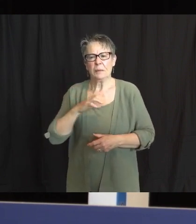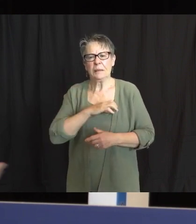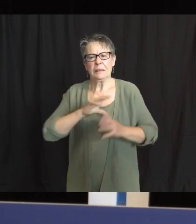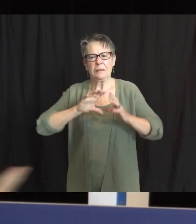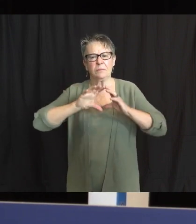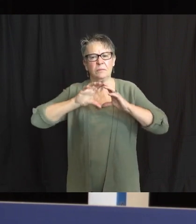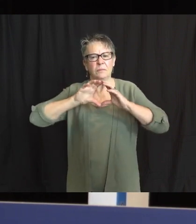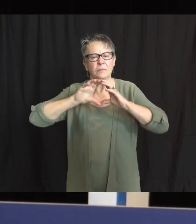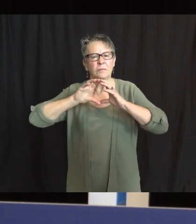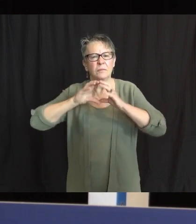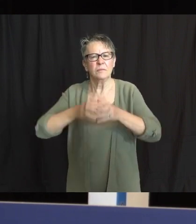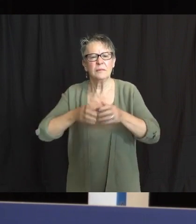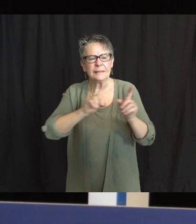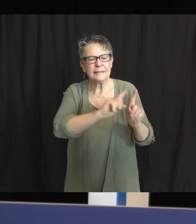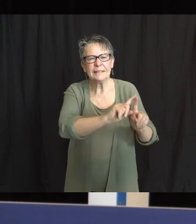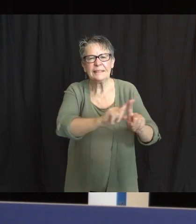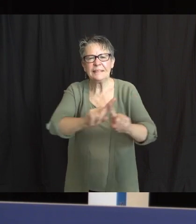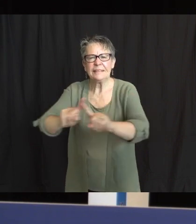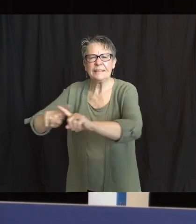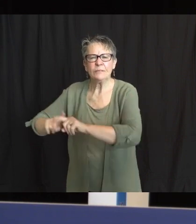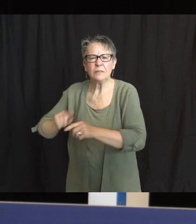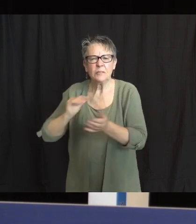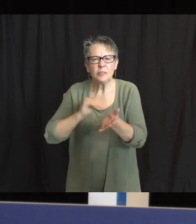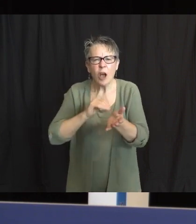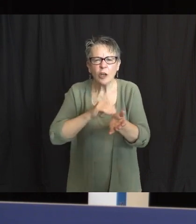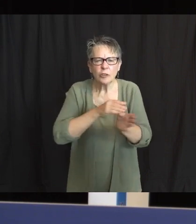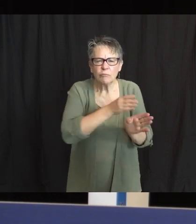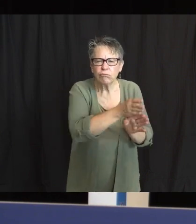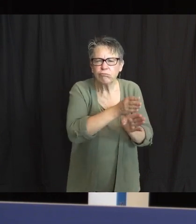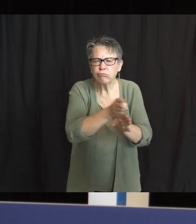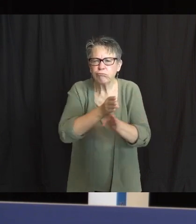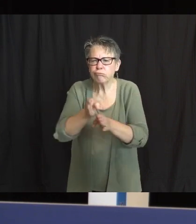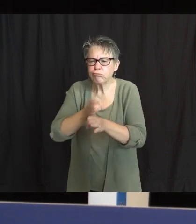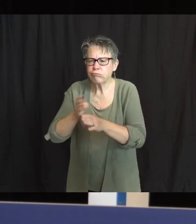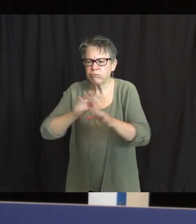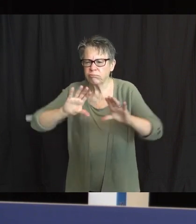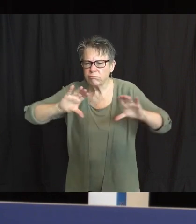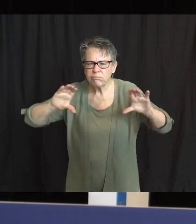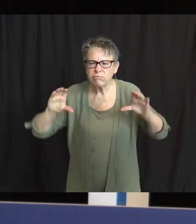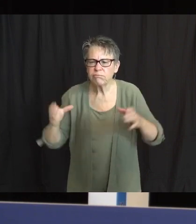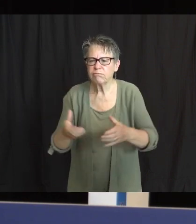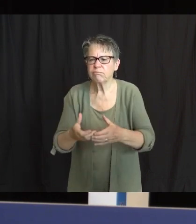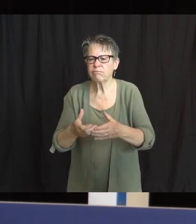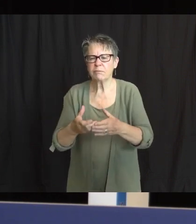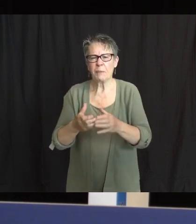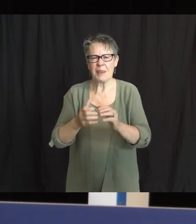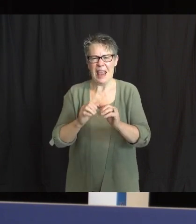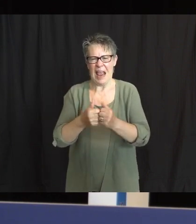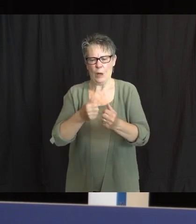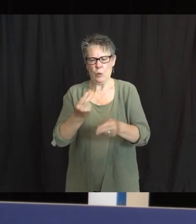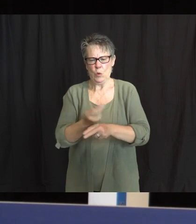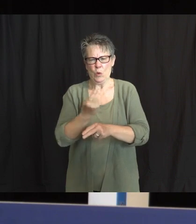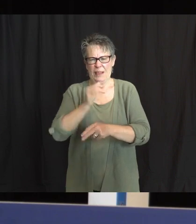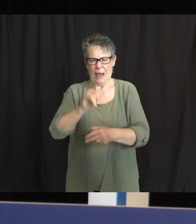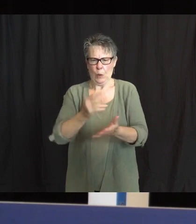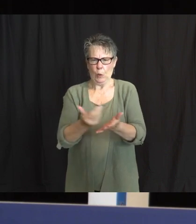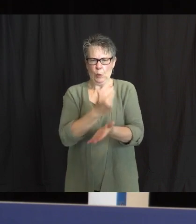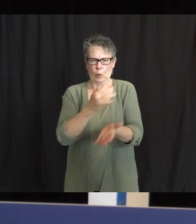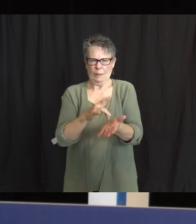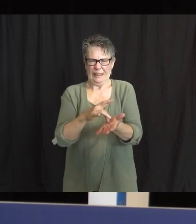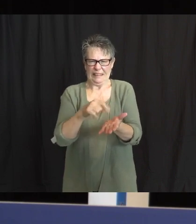develop guidance for the use of the drug under the emergency use authorization. Now, this